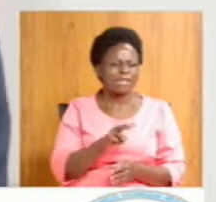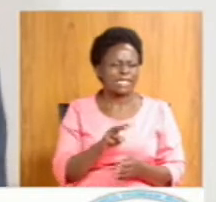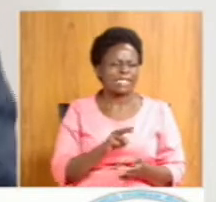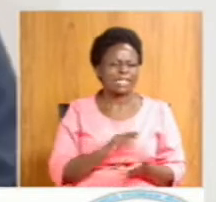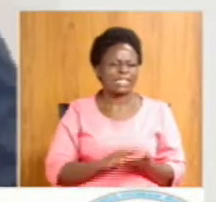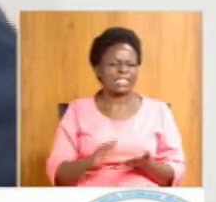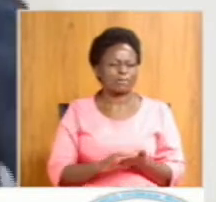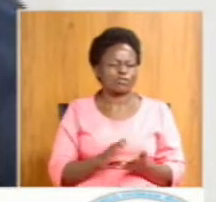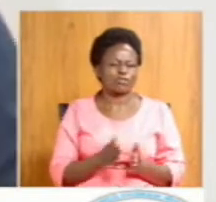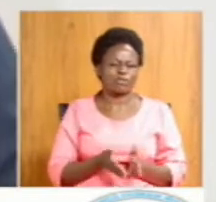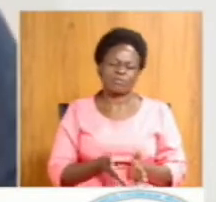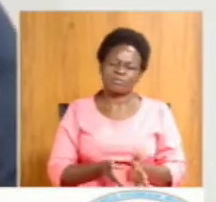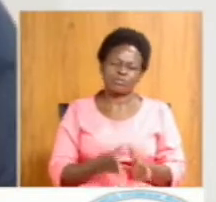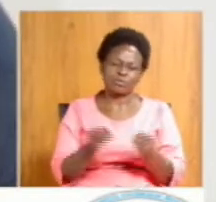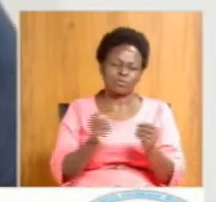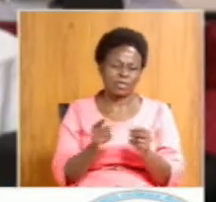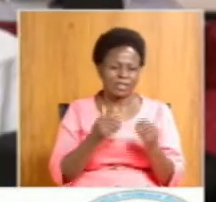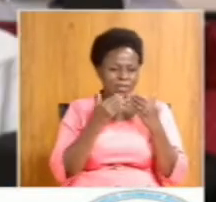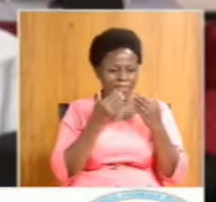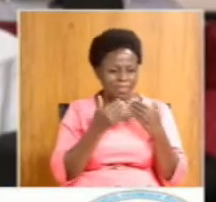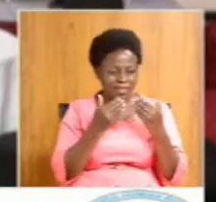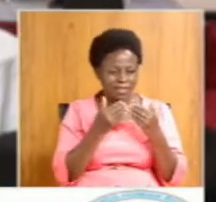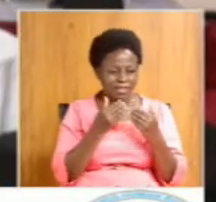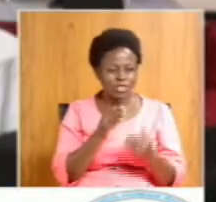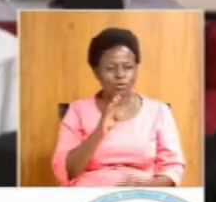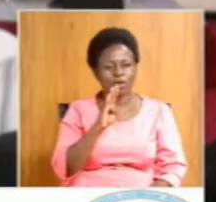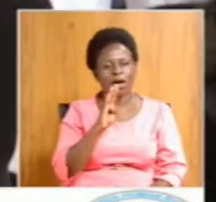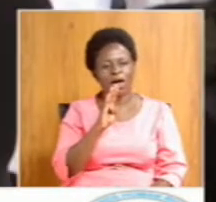exceptional intervention. Thank you so much, Abdul. A round of applause to Abdul.